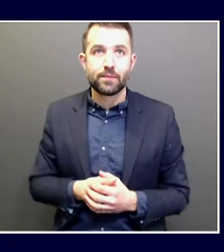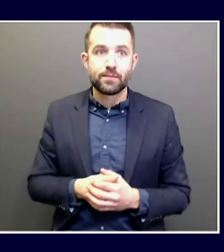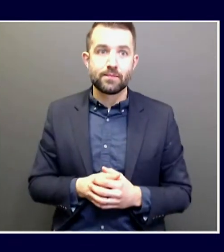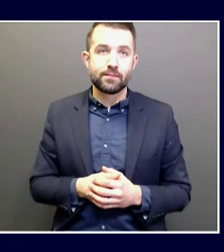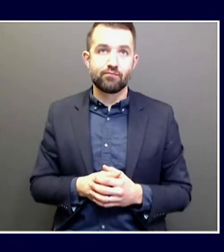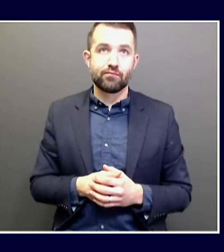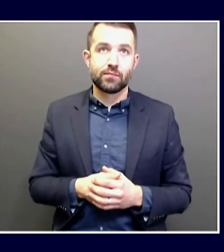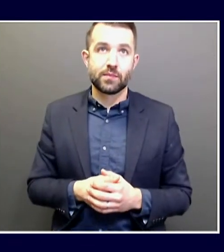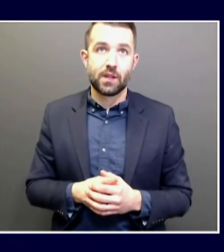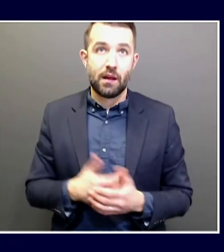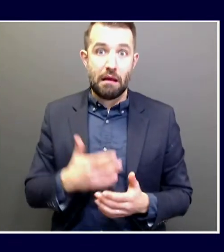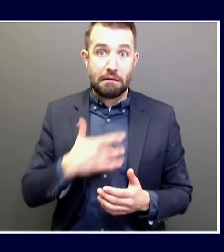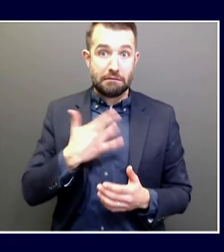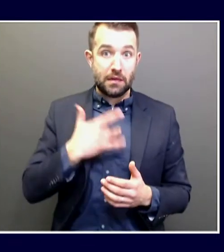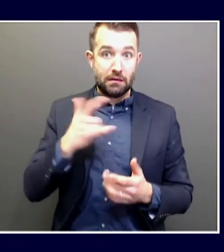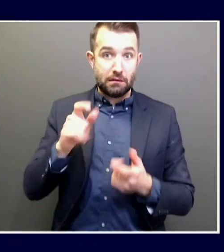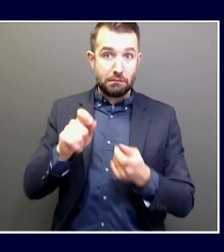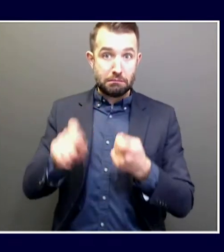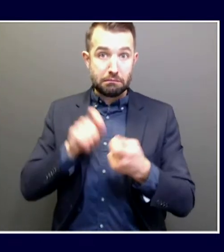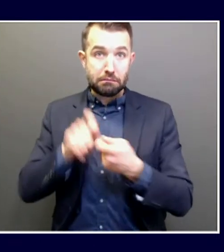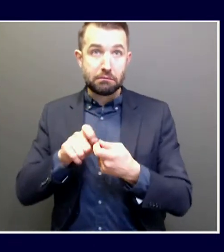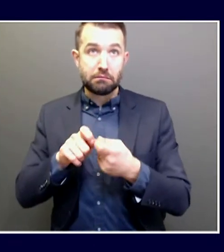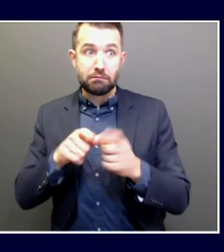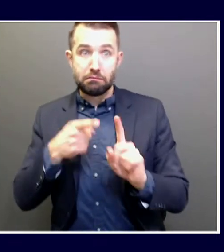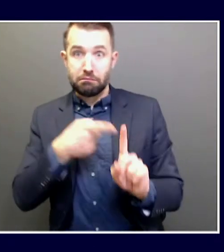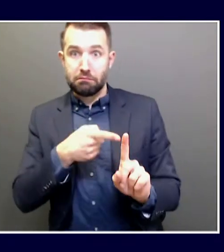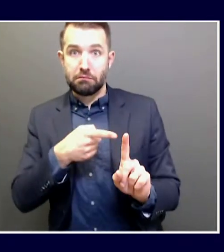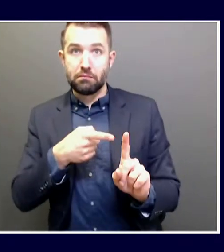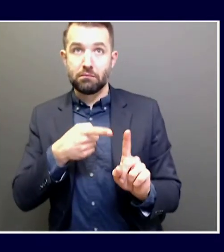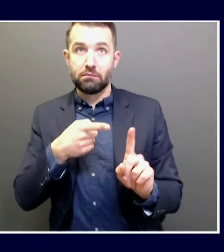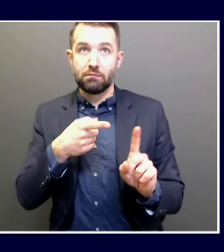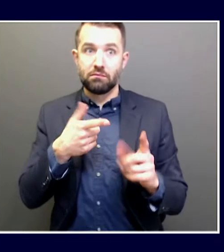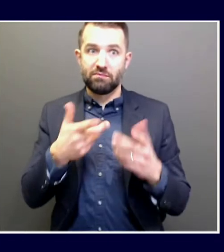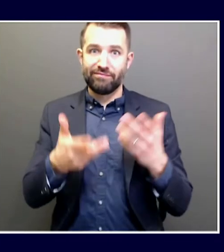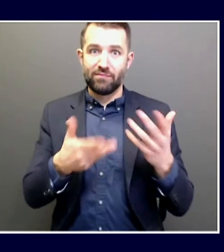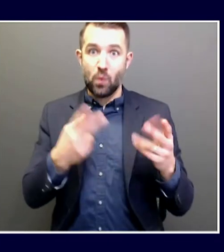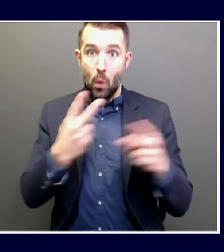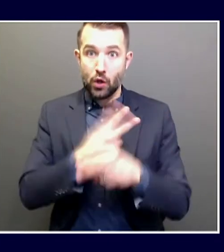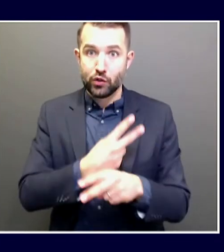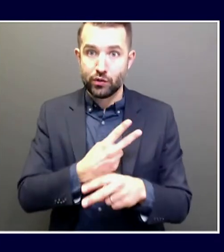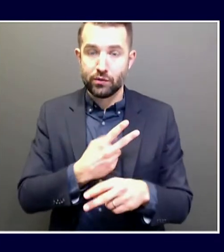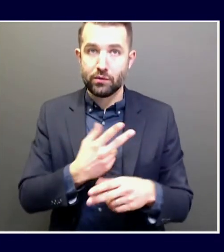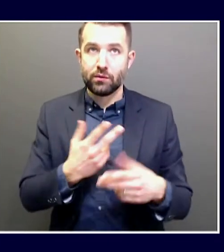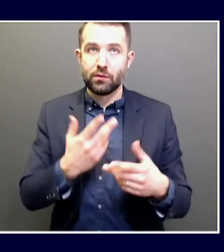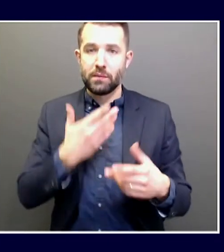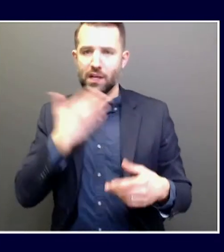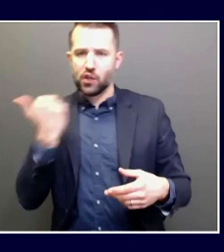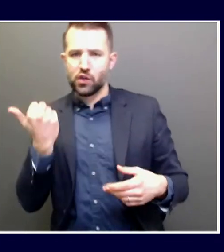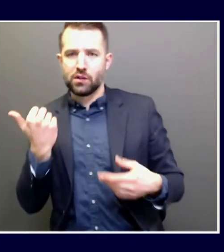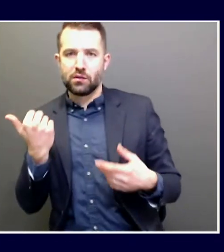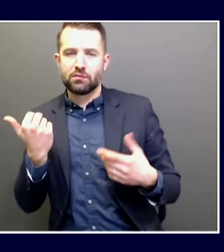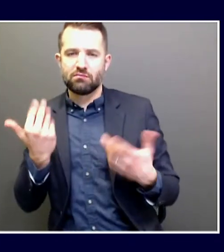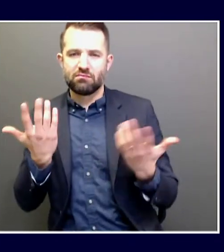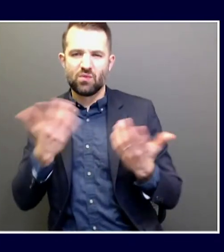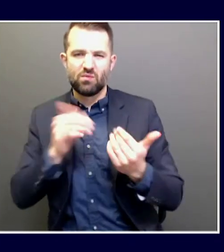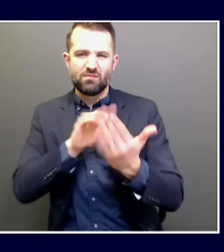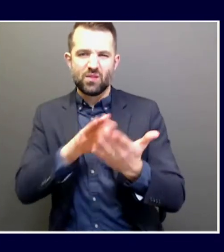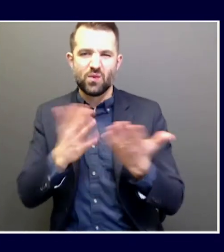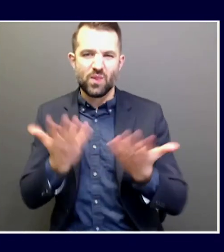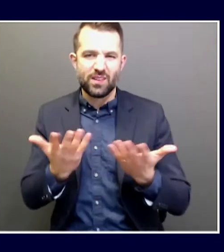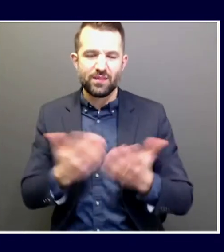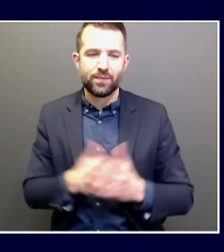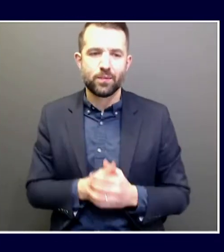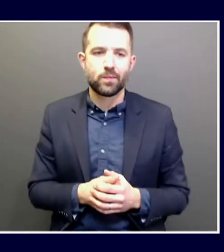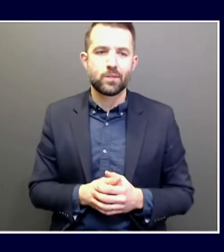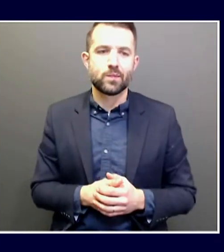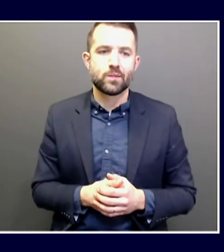it, getting better? And kind of how are you trying to address that? Yeah, I guess I'll begin. I don't know that we have